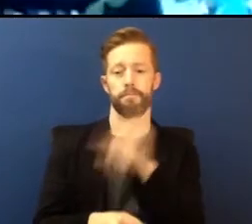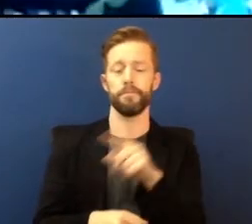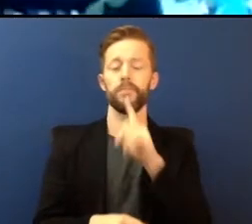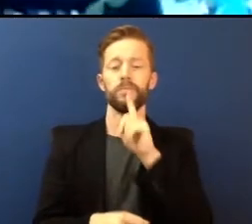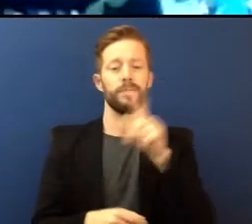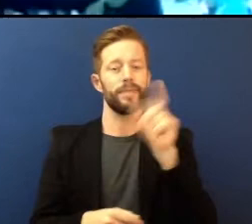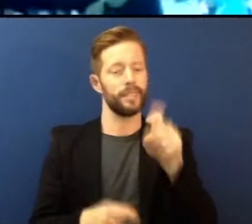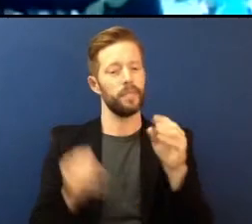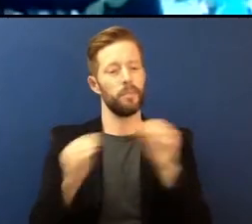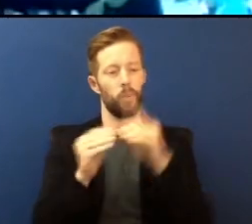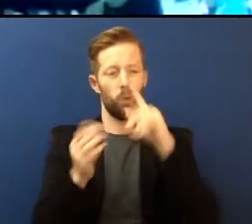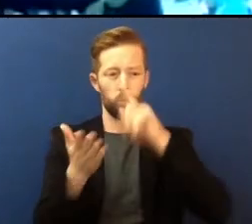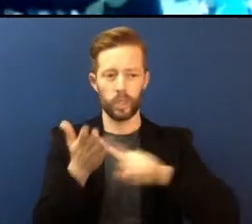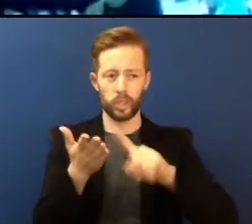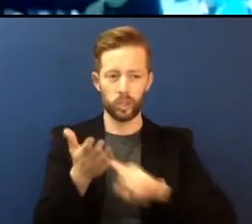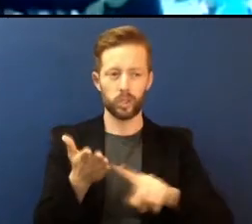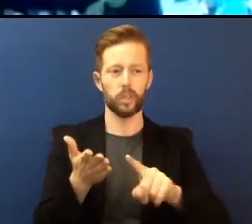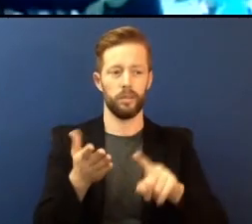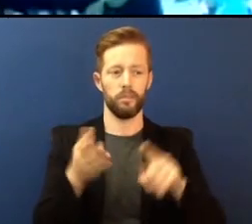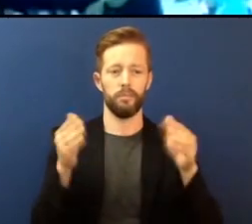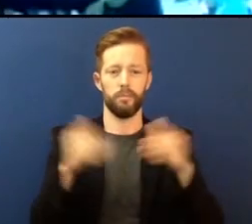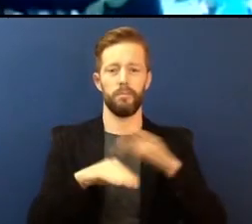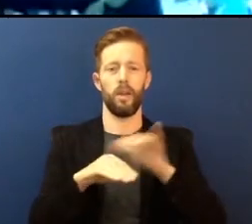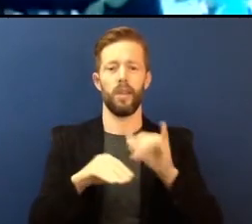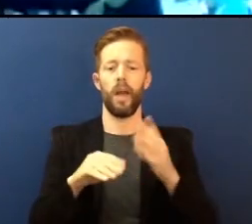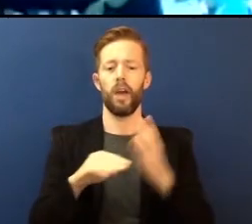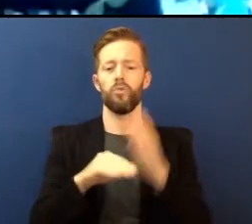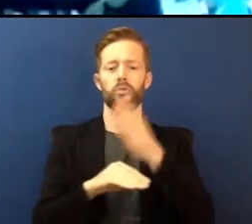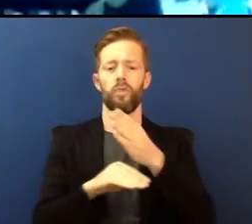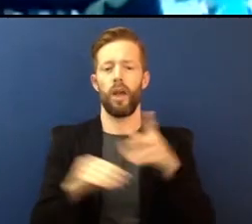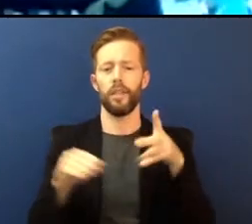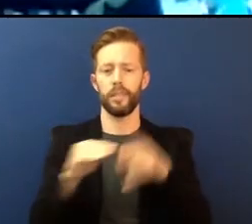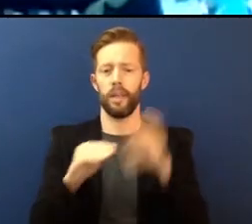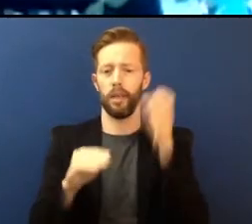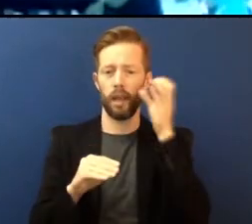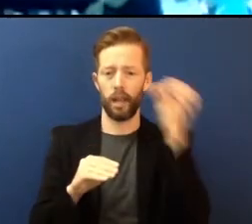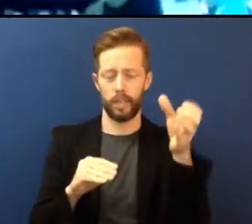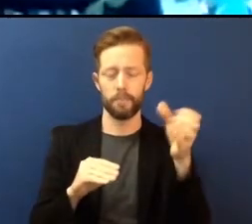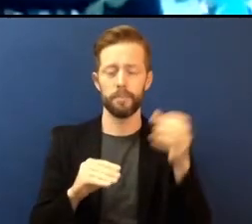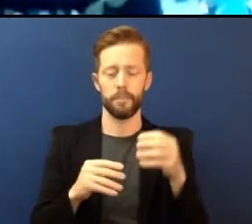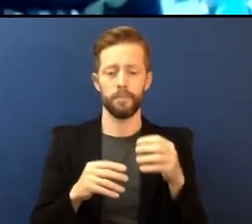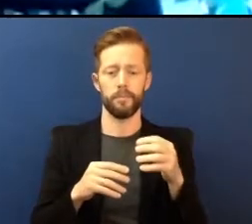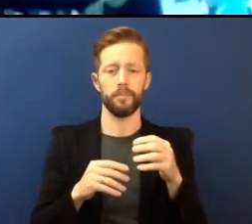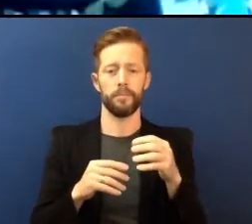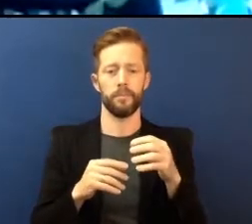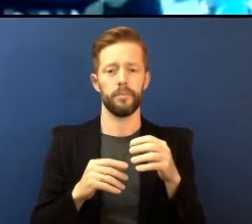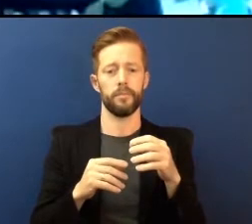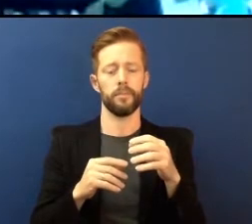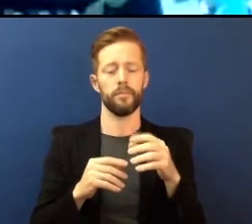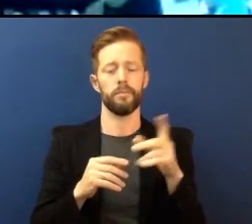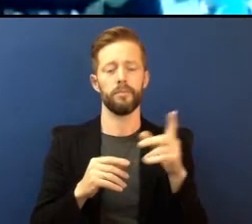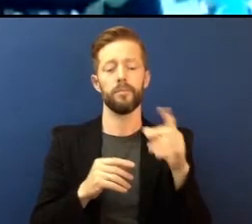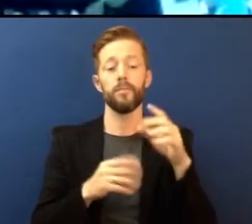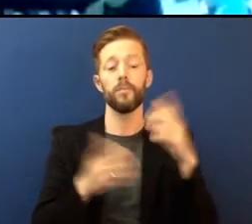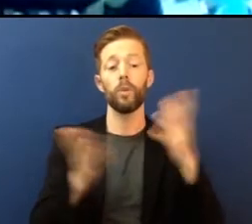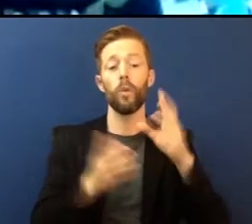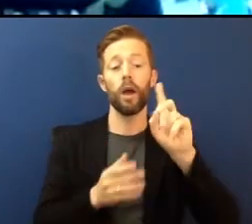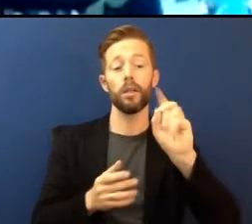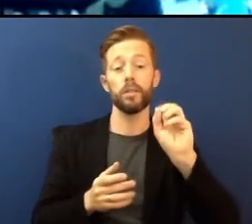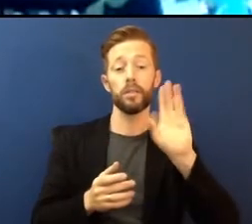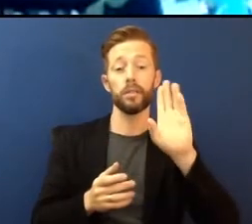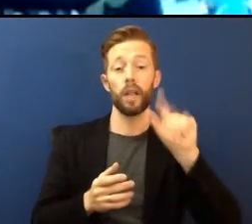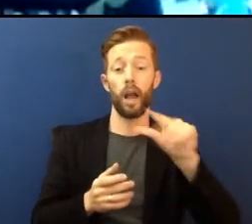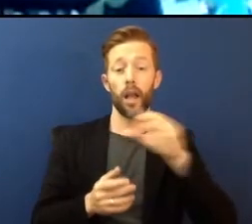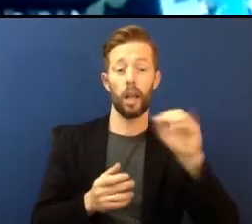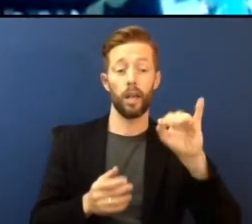need is a stronger research base on these cross-cutting concepts to get sort of a sense of